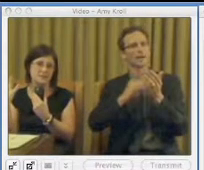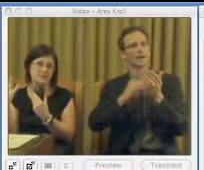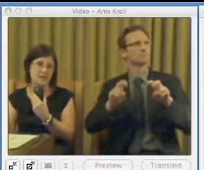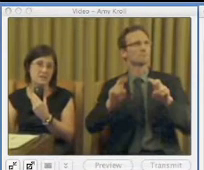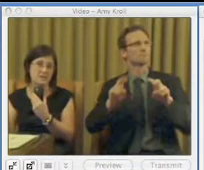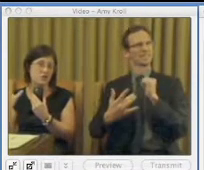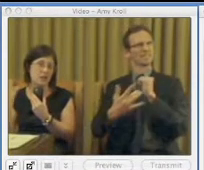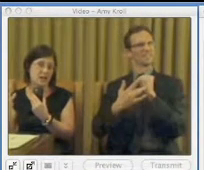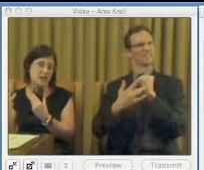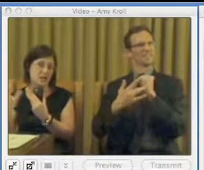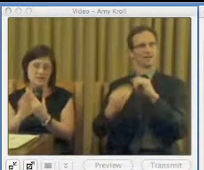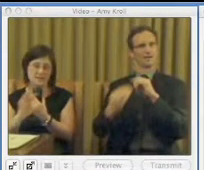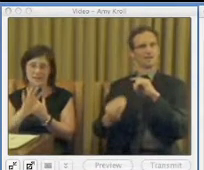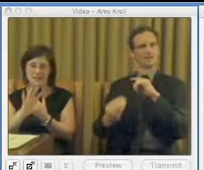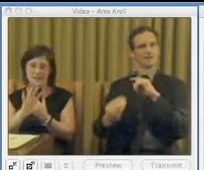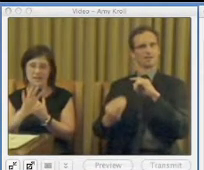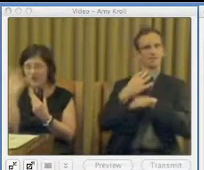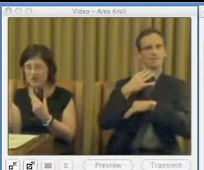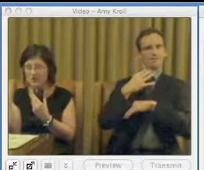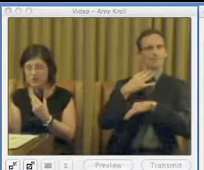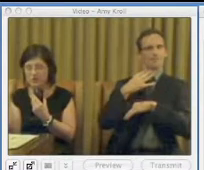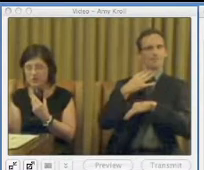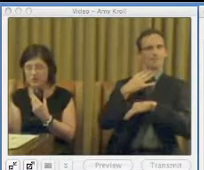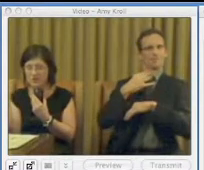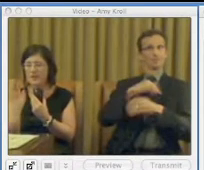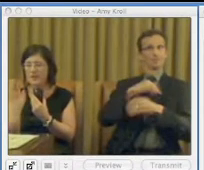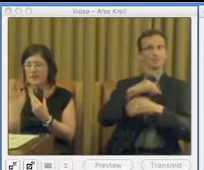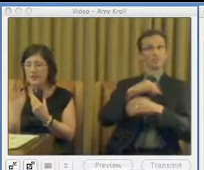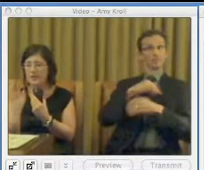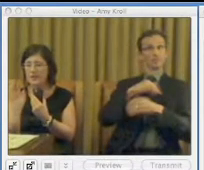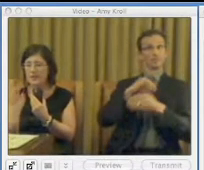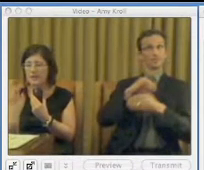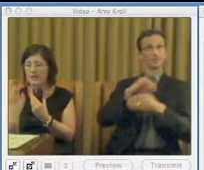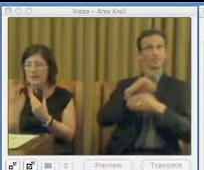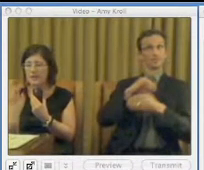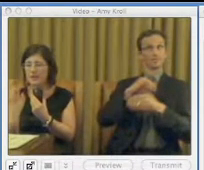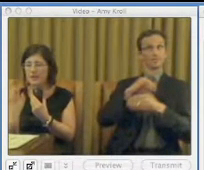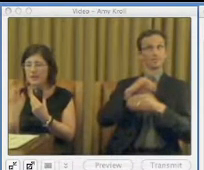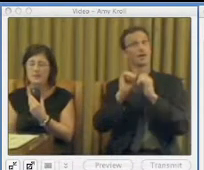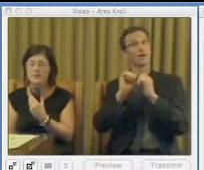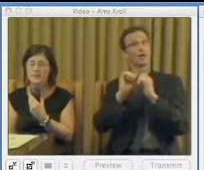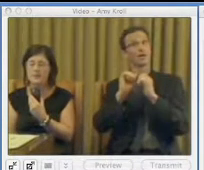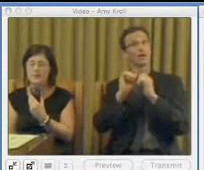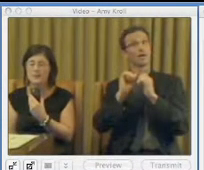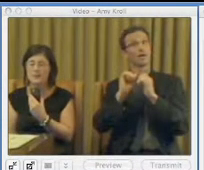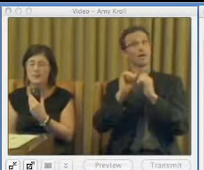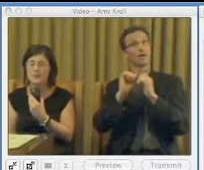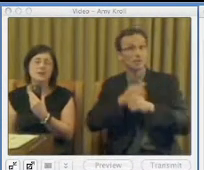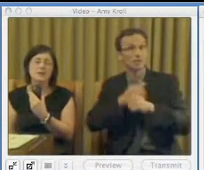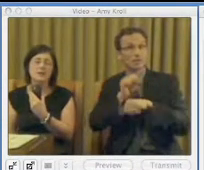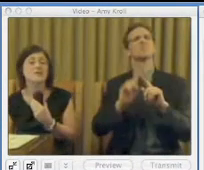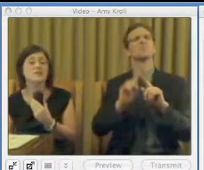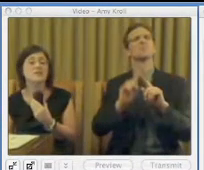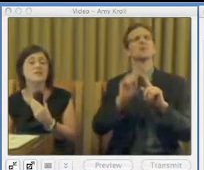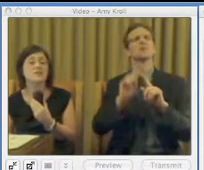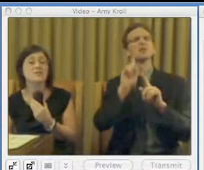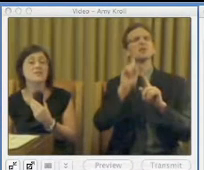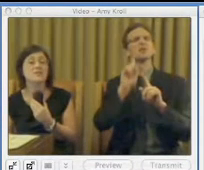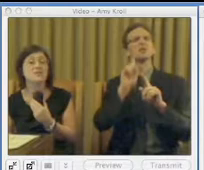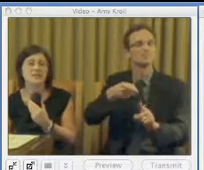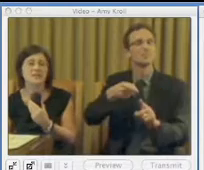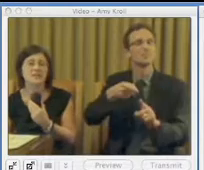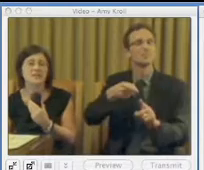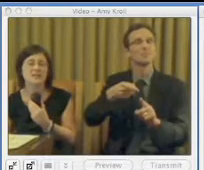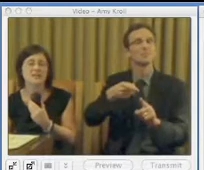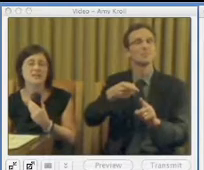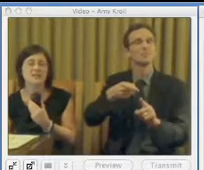technological aspect fit and does that change things? Another question. But essentially, what are the characteristics